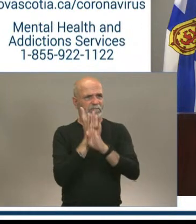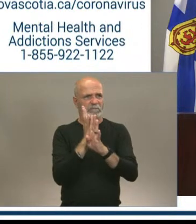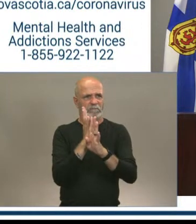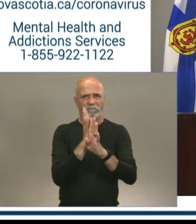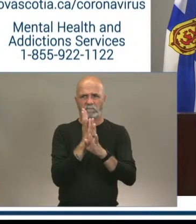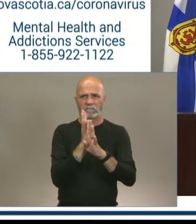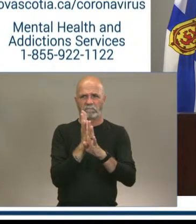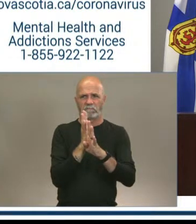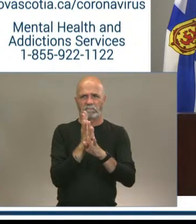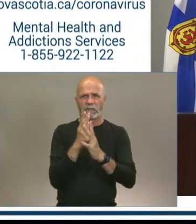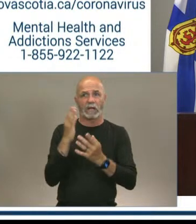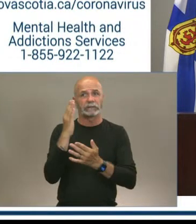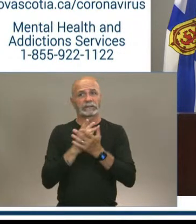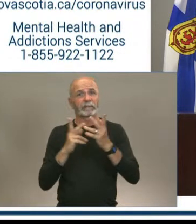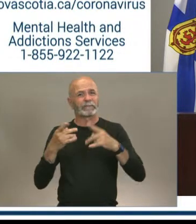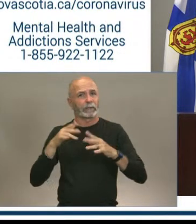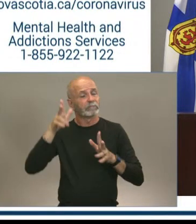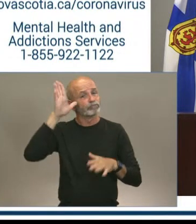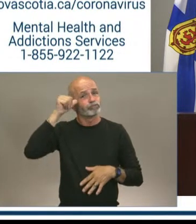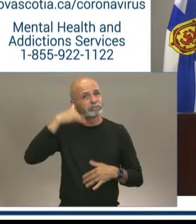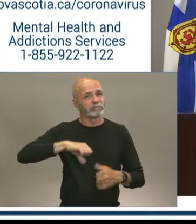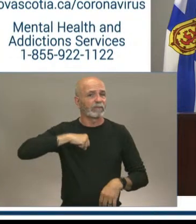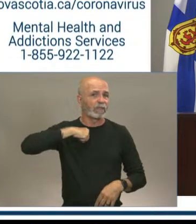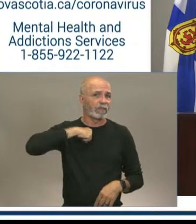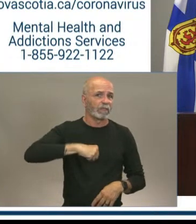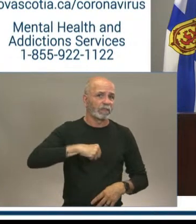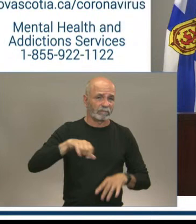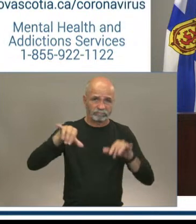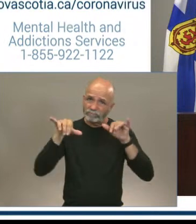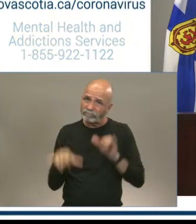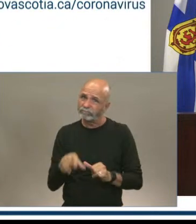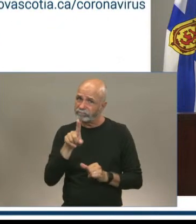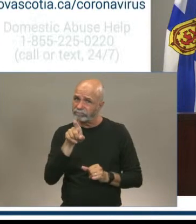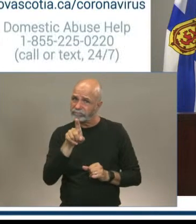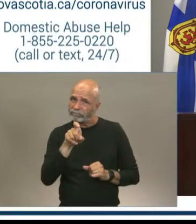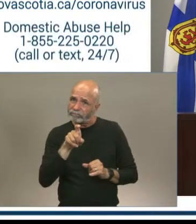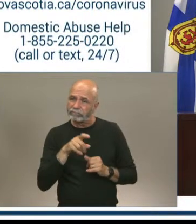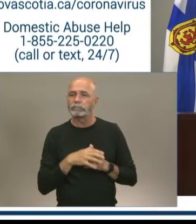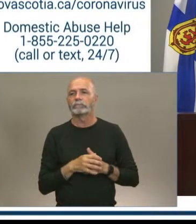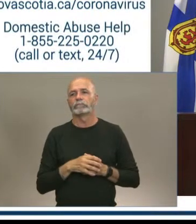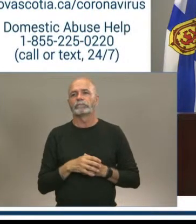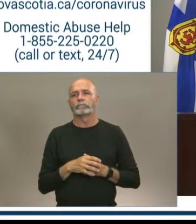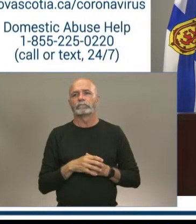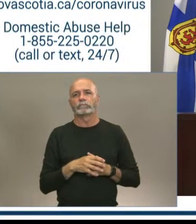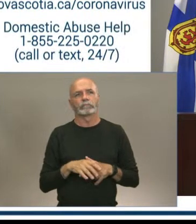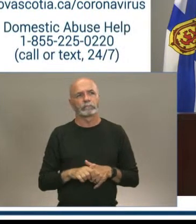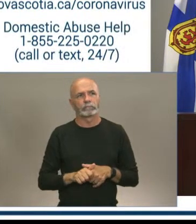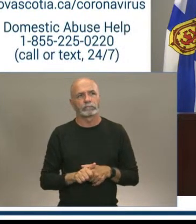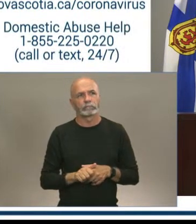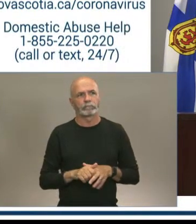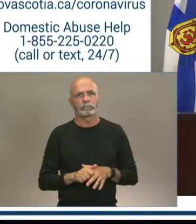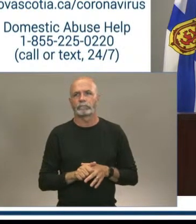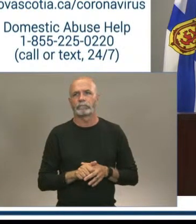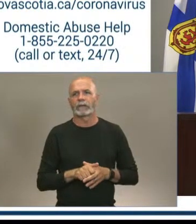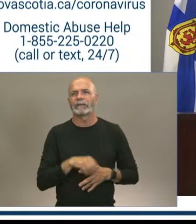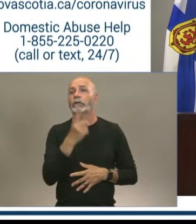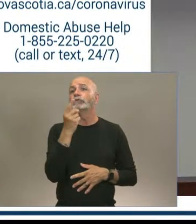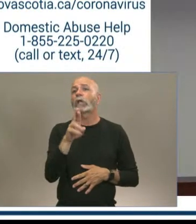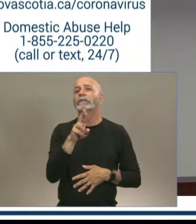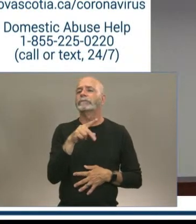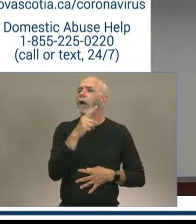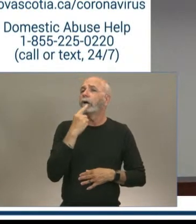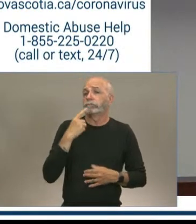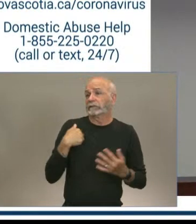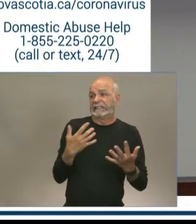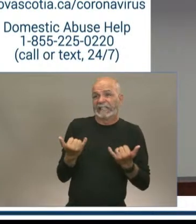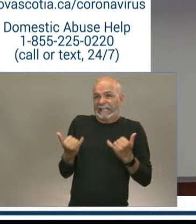some reluctance of some population that just is hard to crack? I mean, first of all, it's the first day. It's